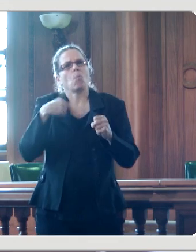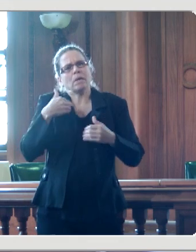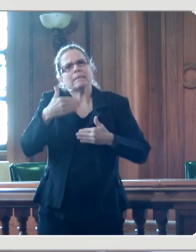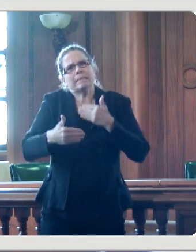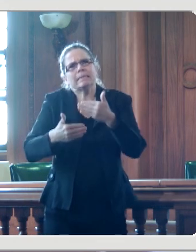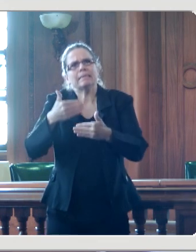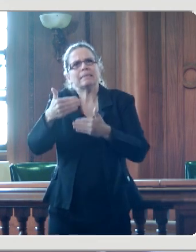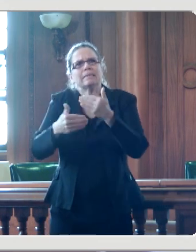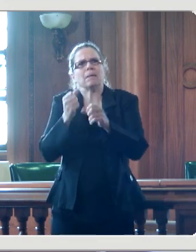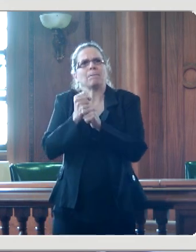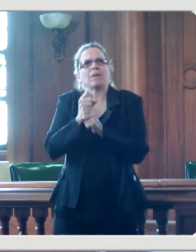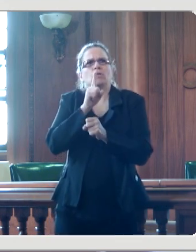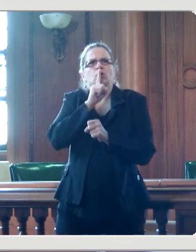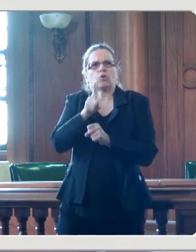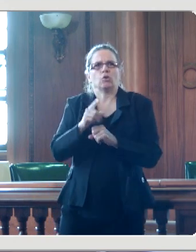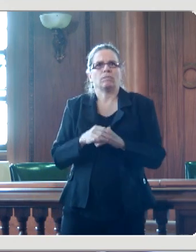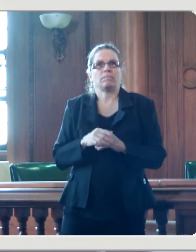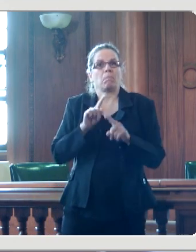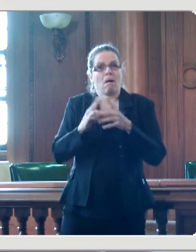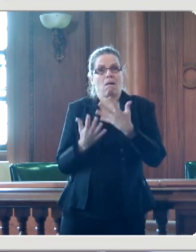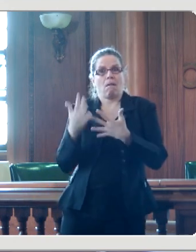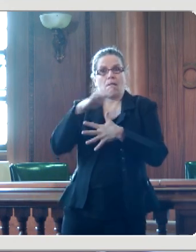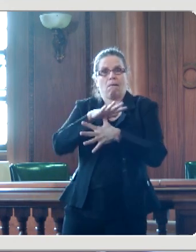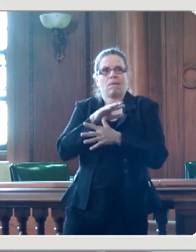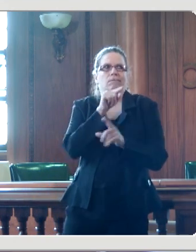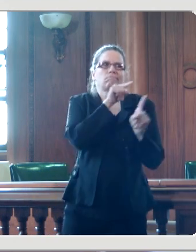responders. It would have been nice if,